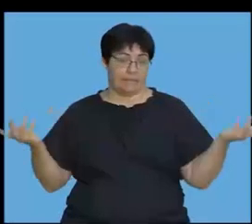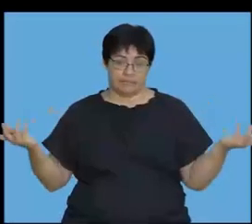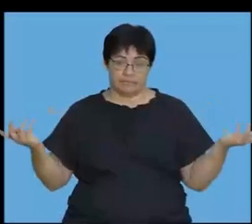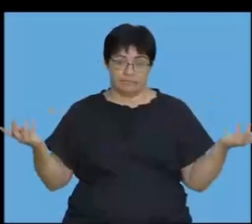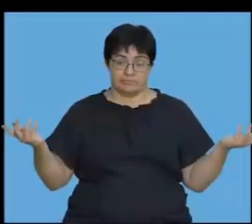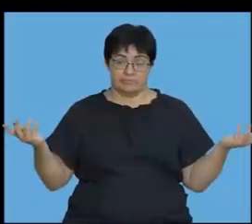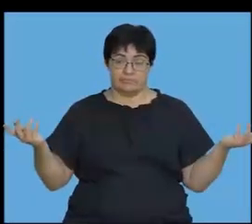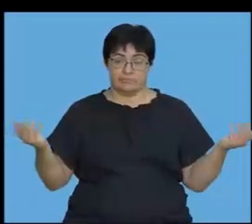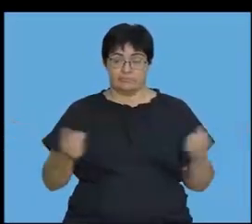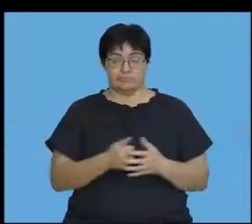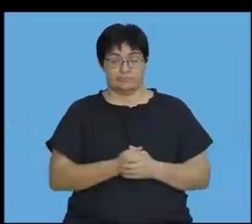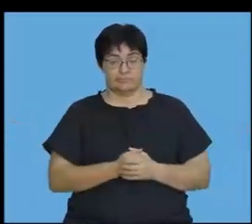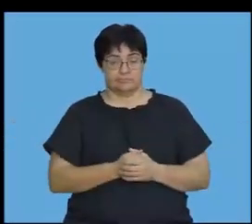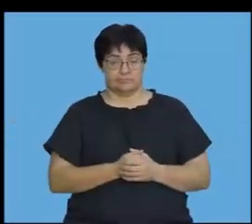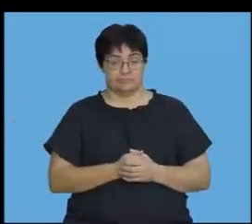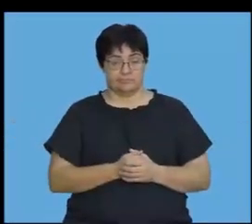nothing.